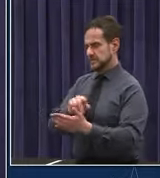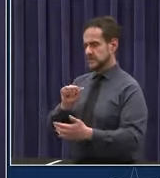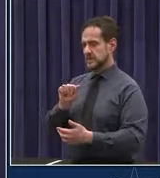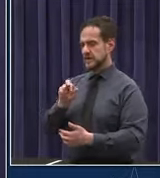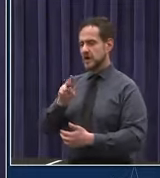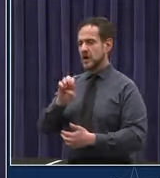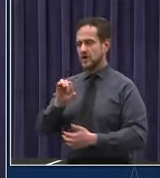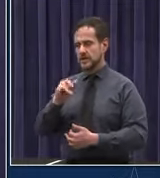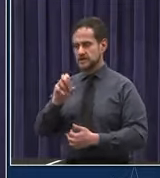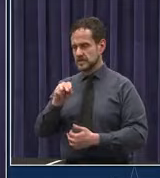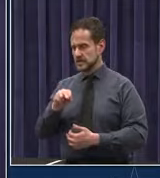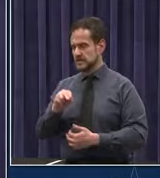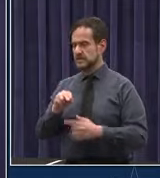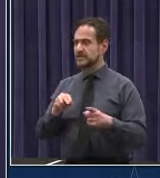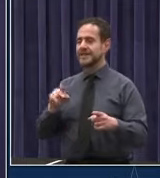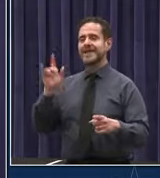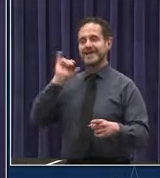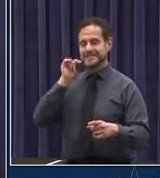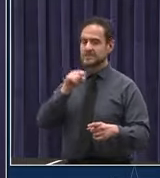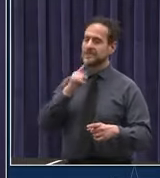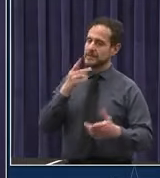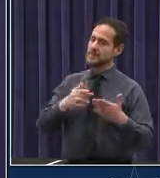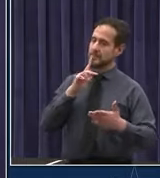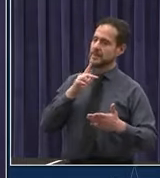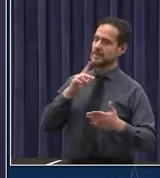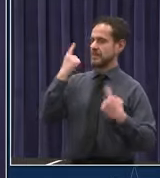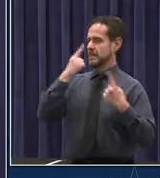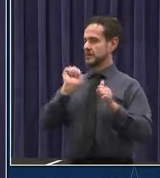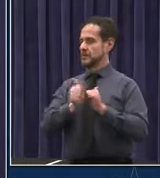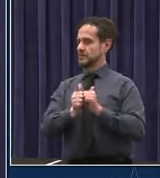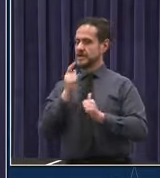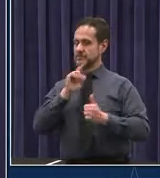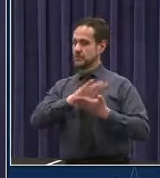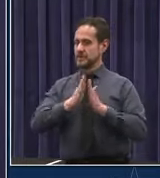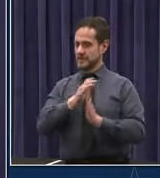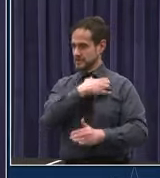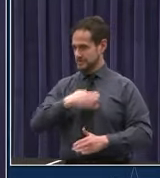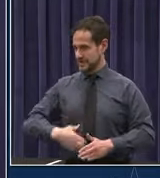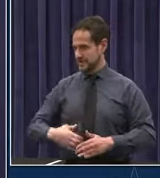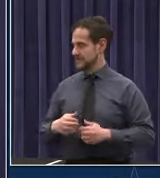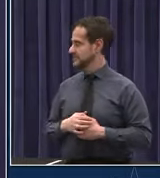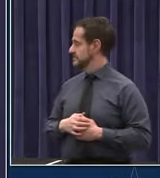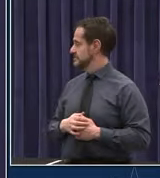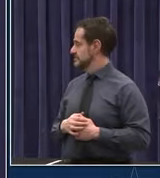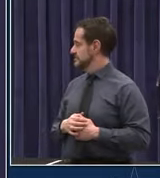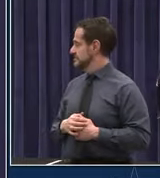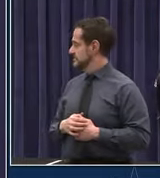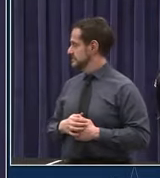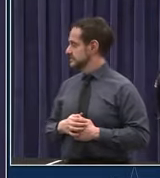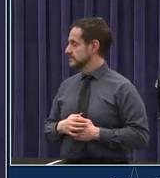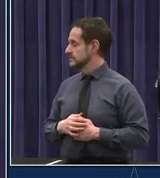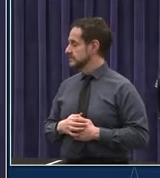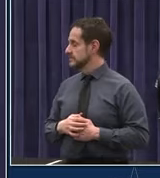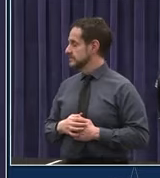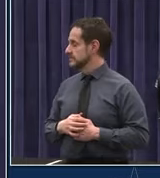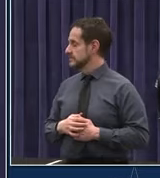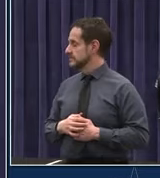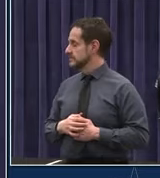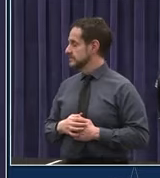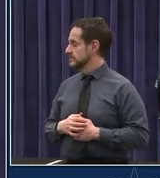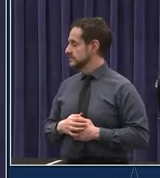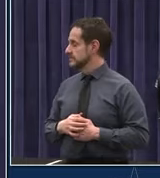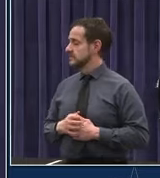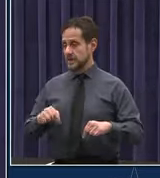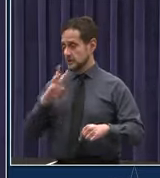you. Without addressing this particular case this morning, Arne Duncan had some very critical comments of how the police are